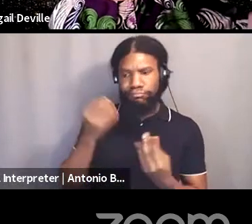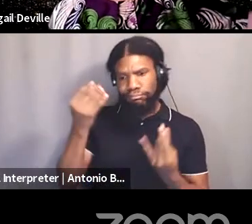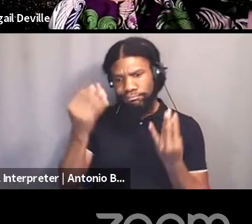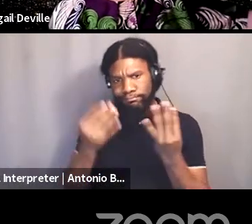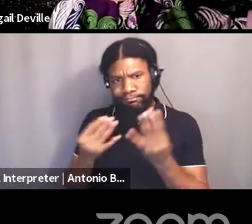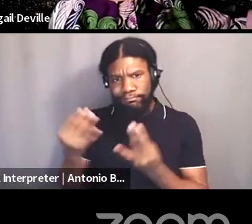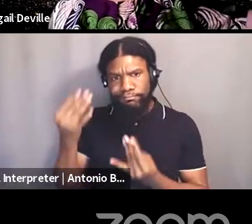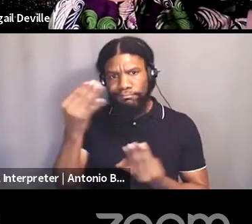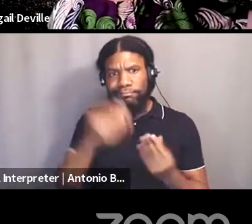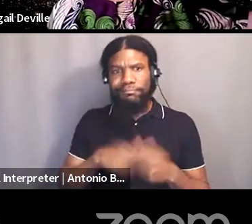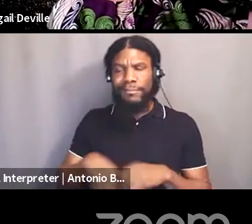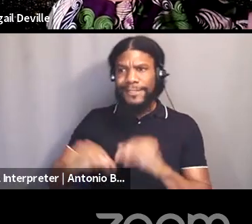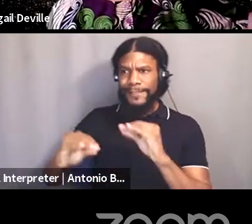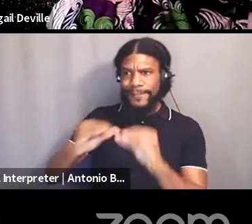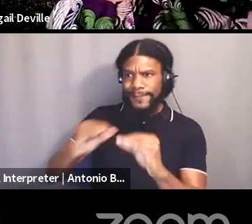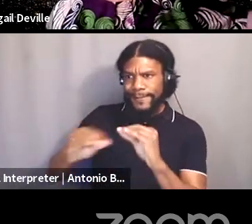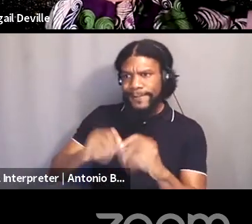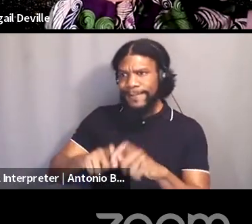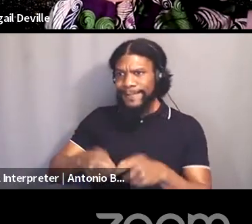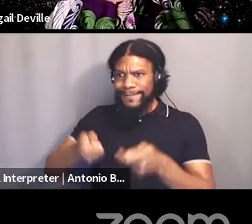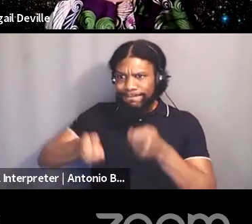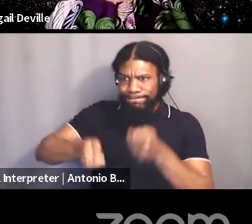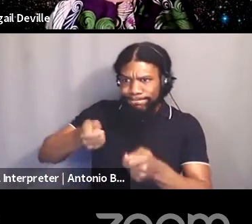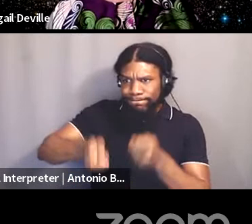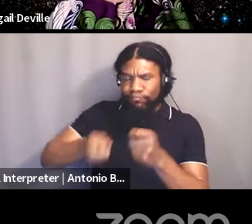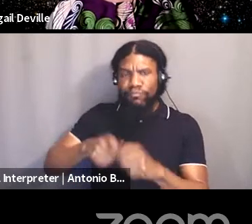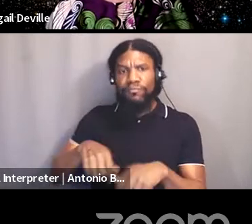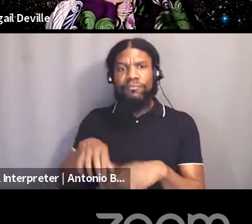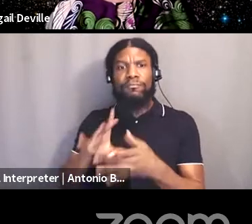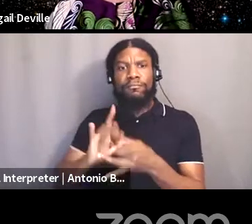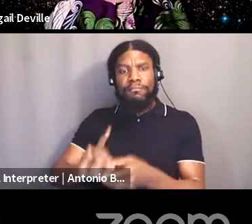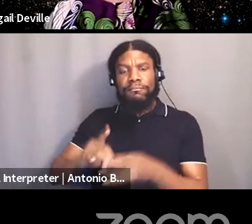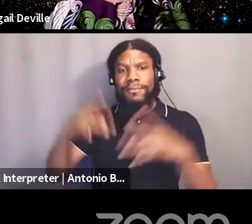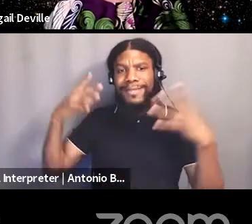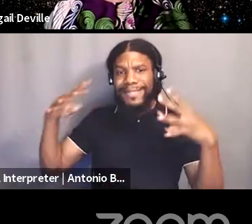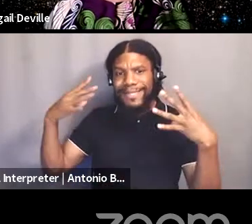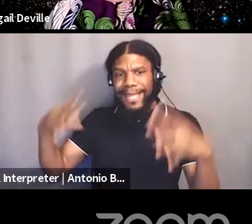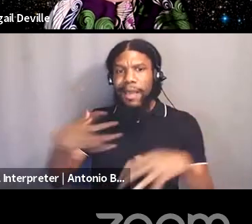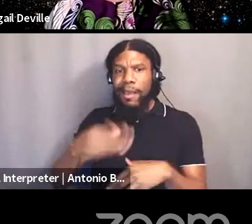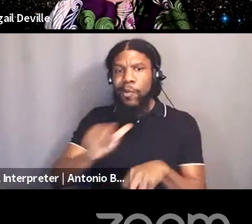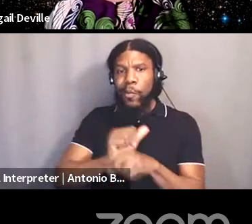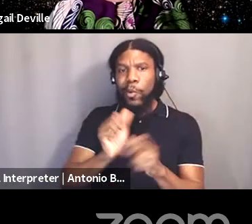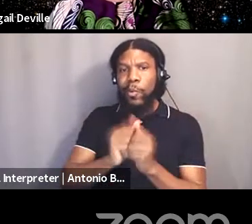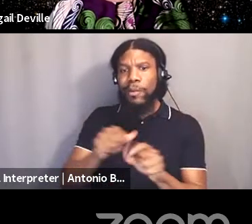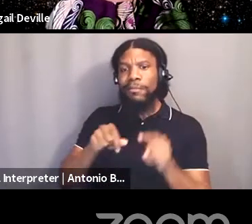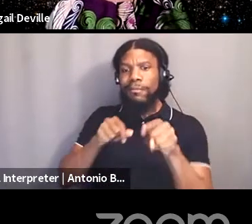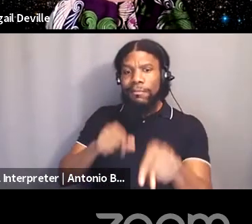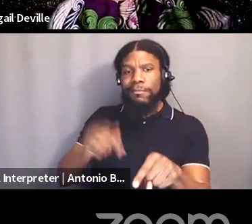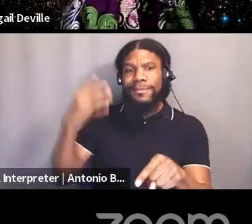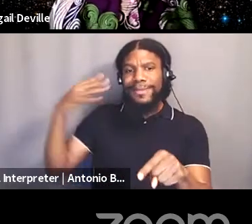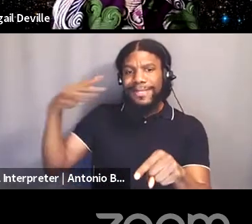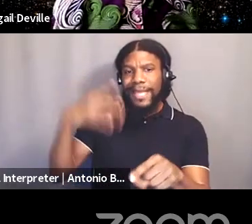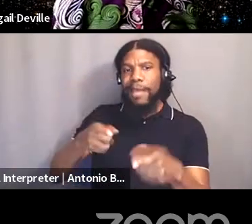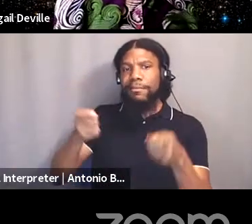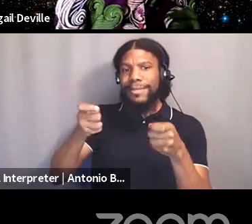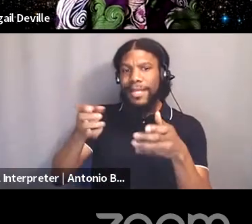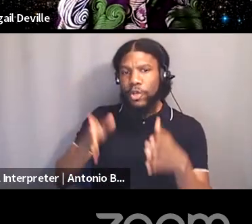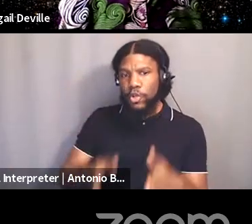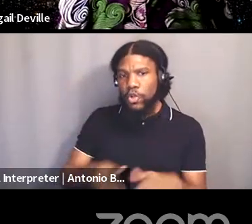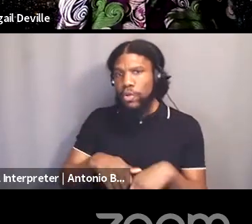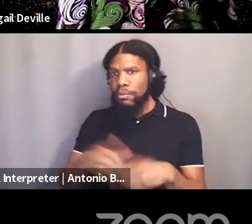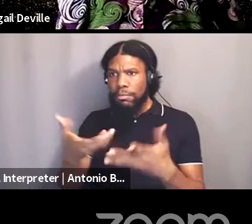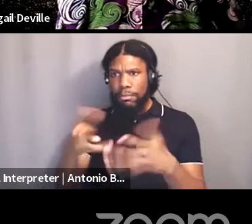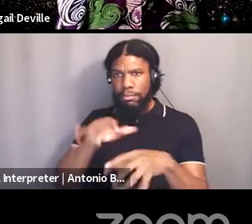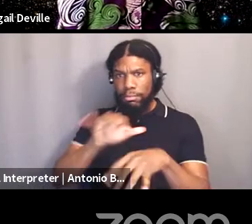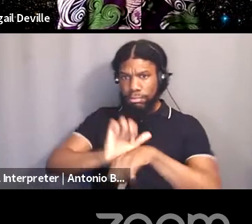really perfect and working with the sound designer Joe Nami to do that. I was really interested